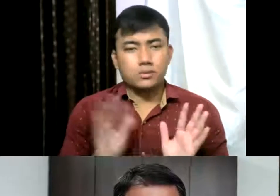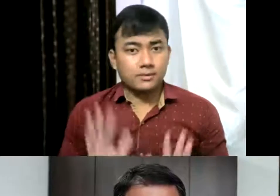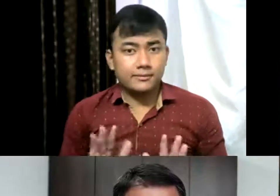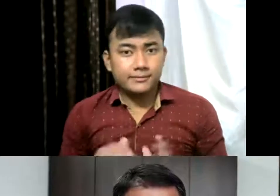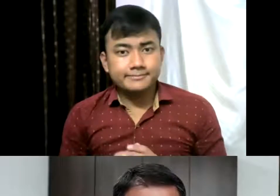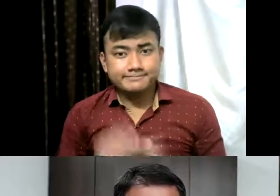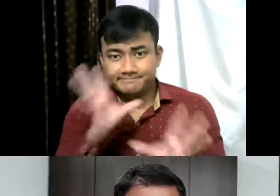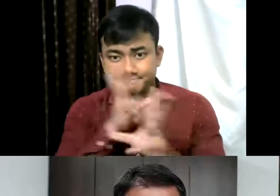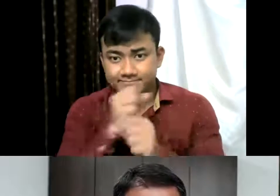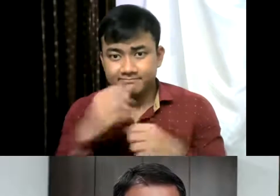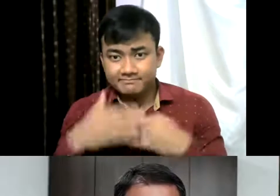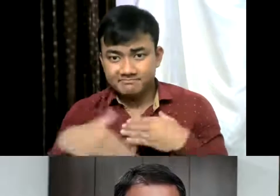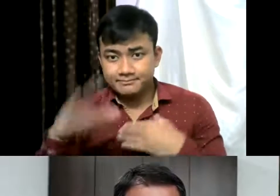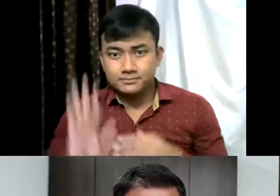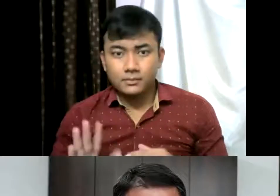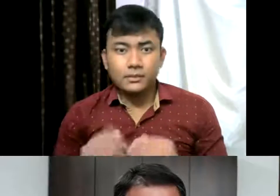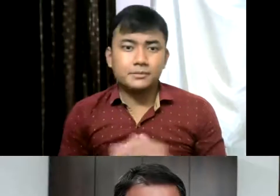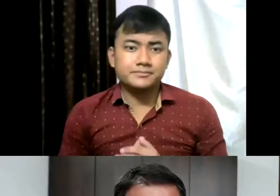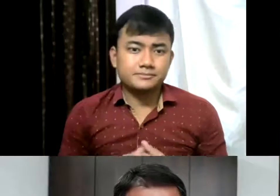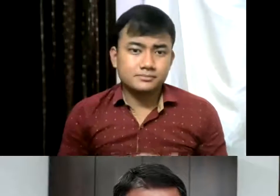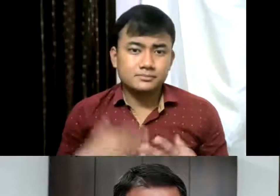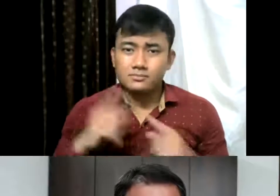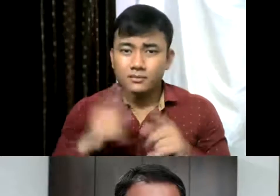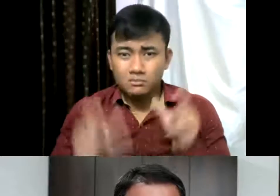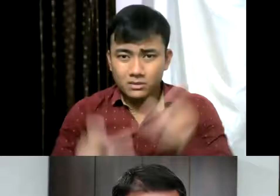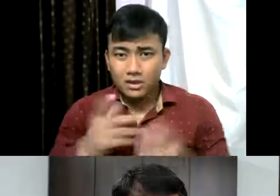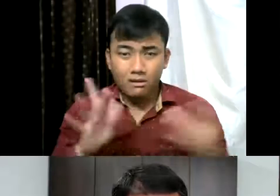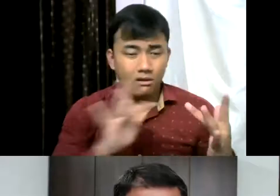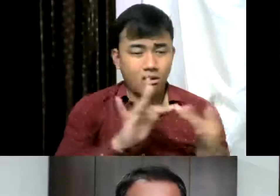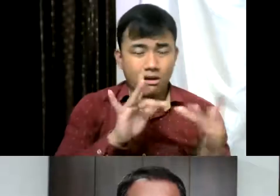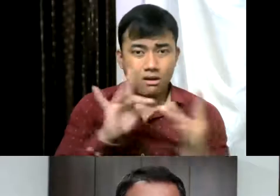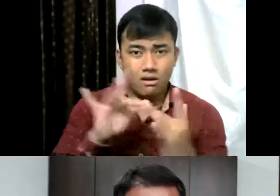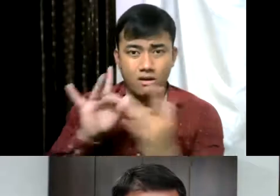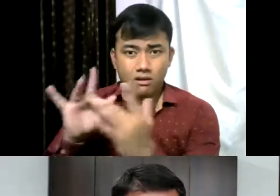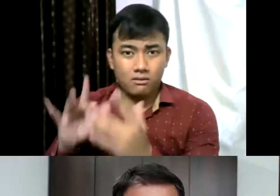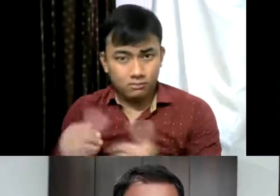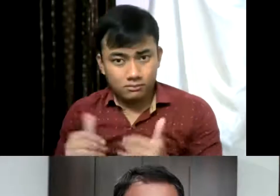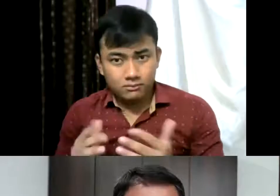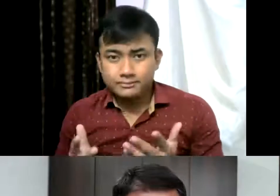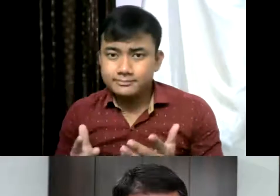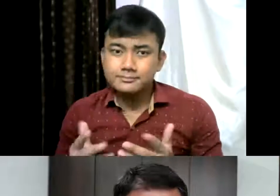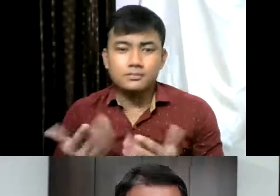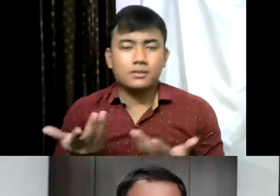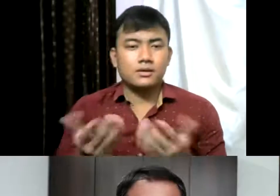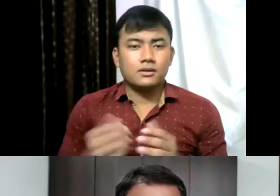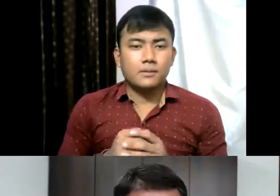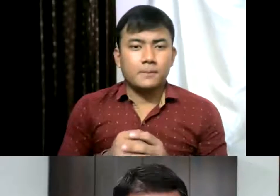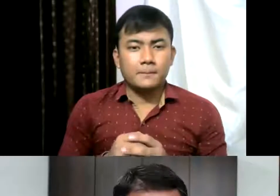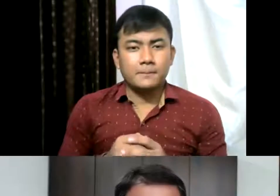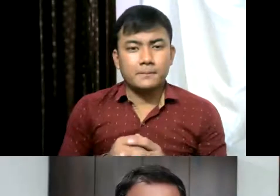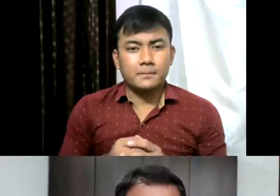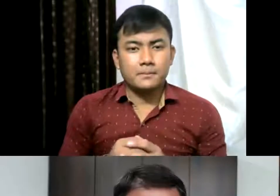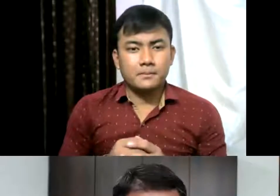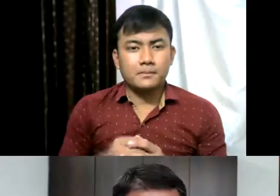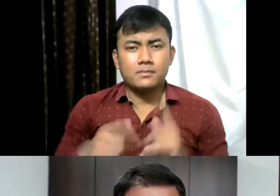feel that when one was already doing those kinds of networks, like kind of filtering out the geographies within which you can forge intimacies,